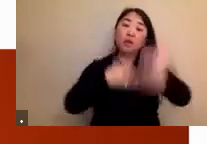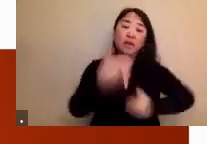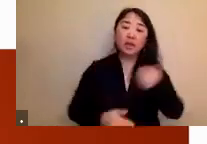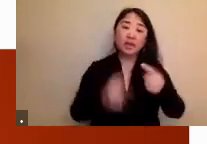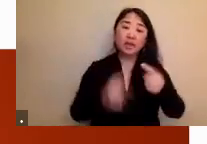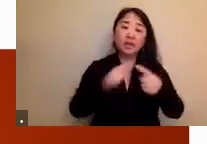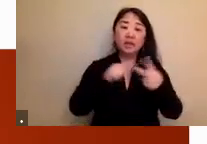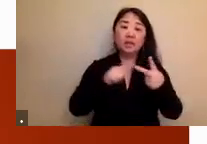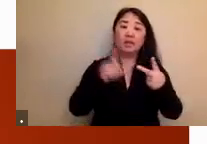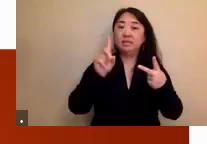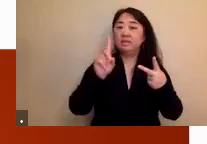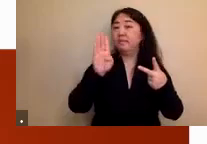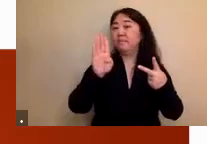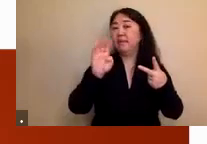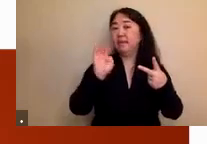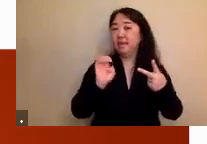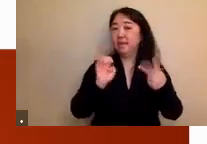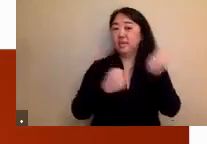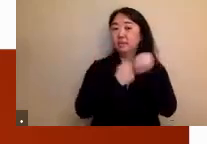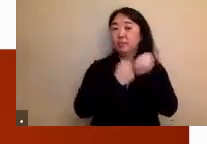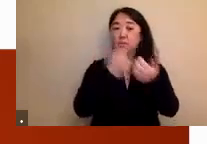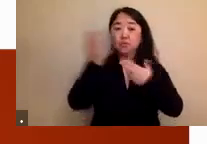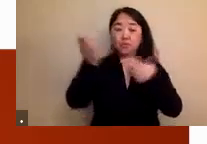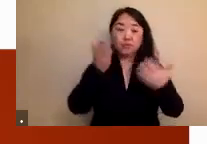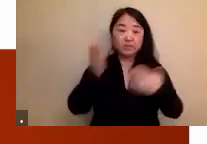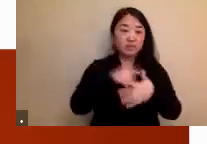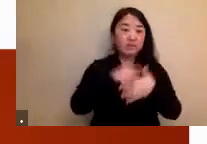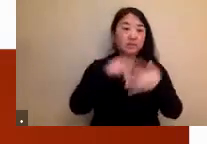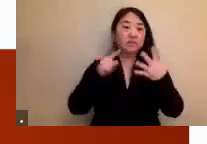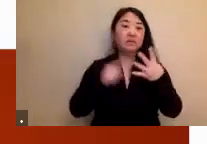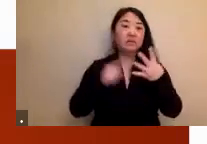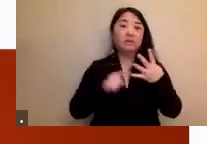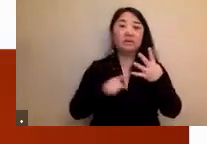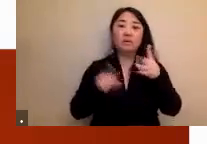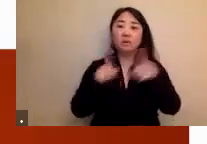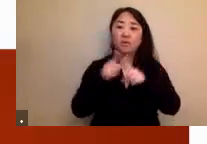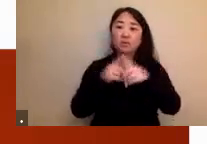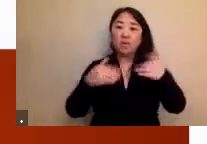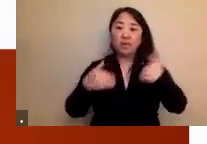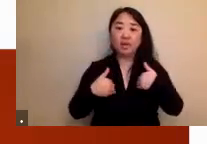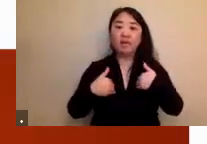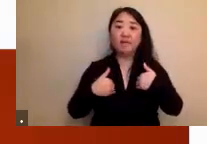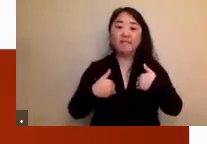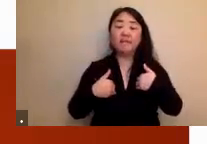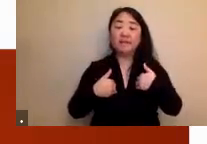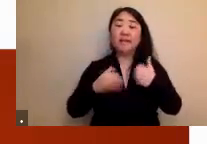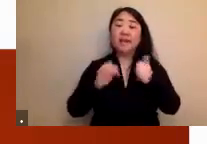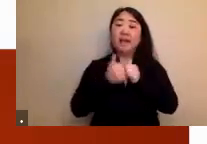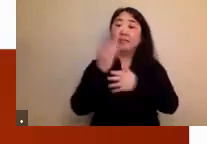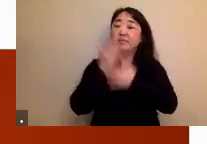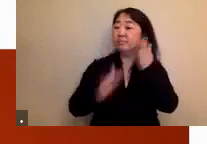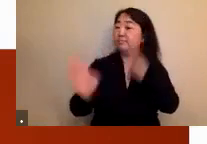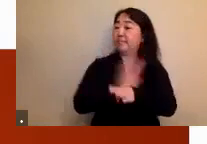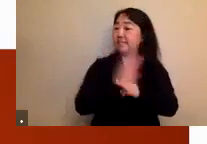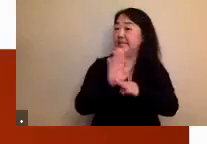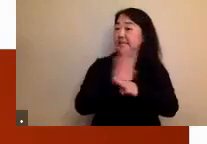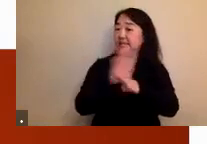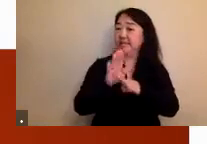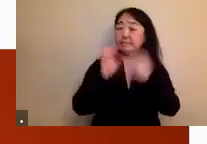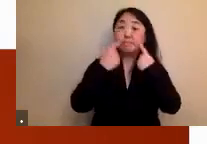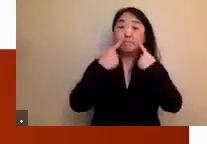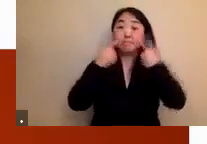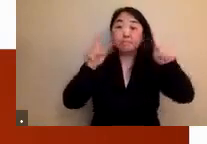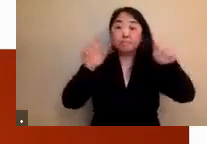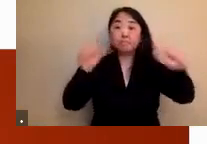DBE supportive services. And there's also ways in which businesses can participate